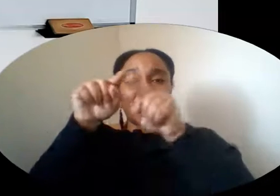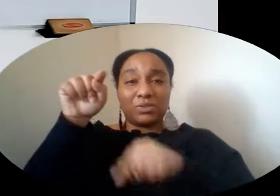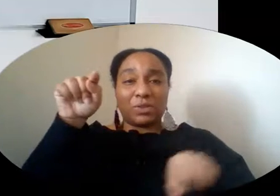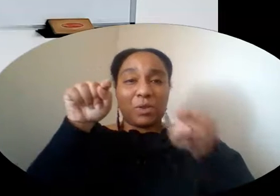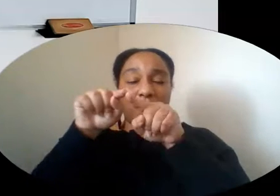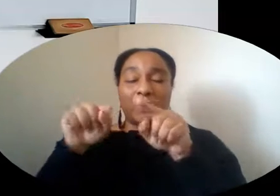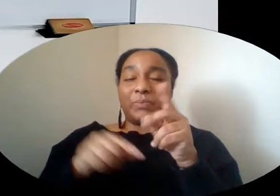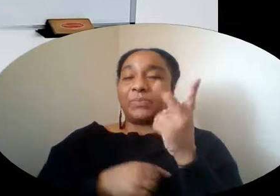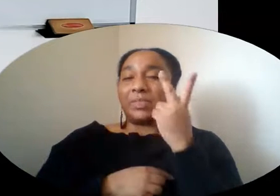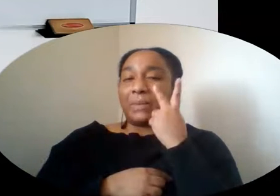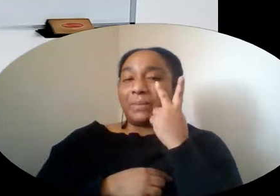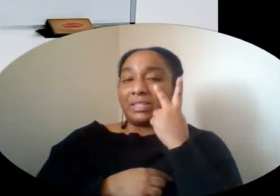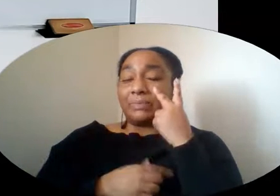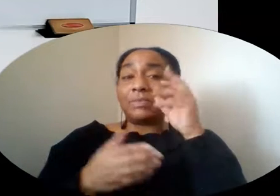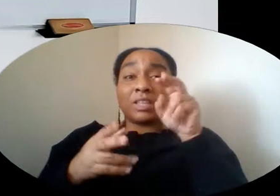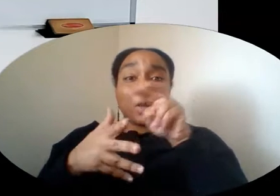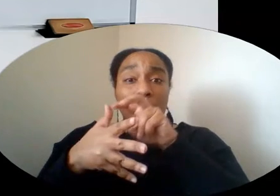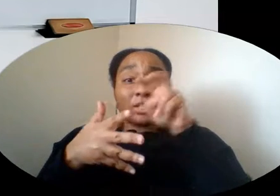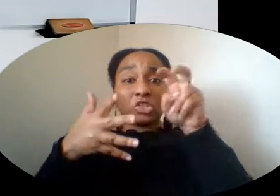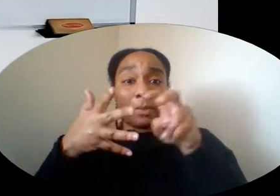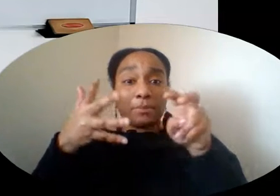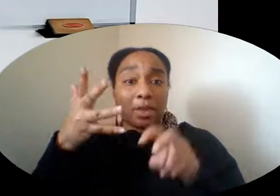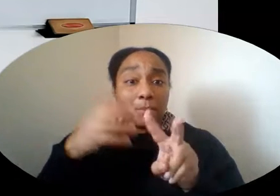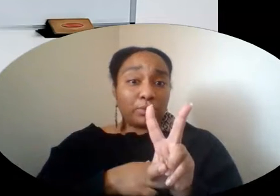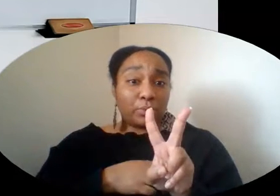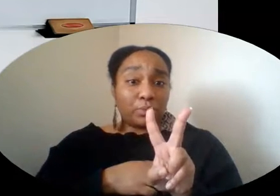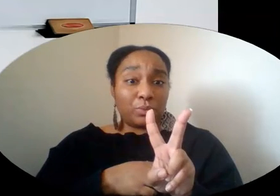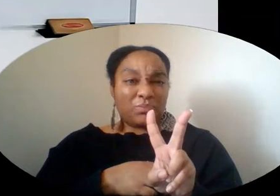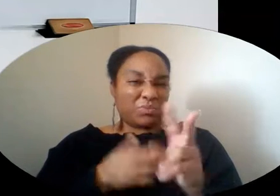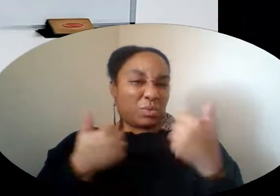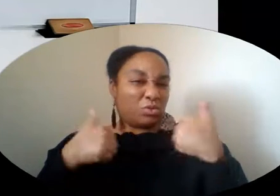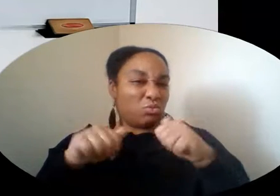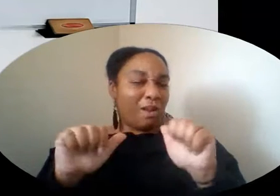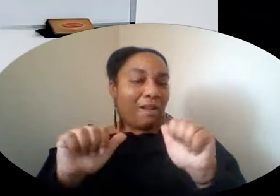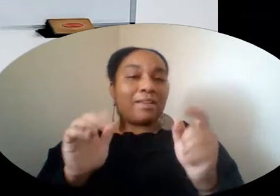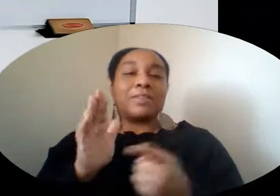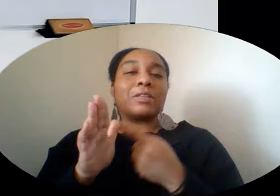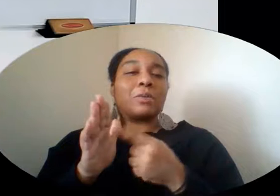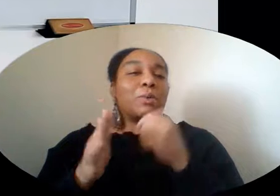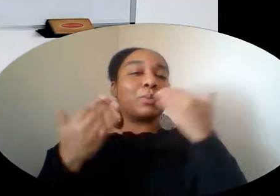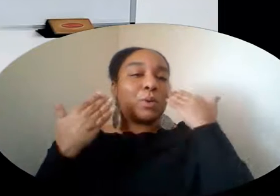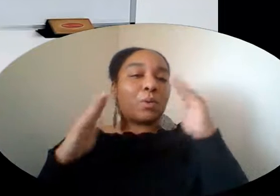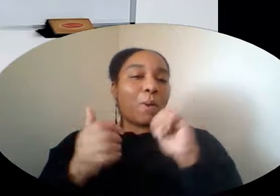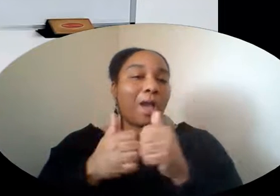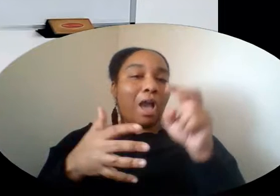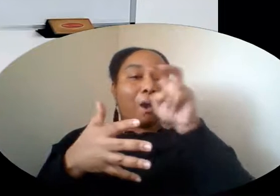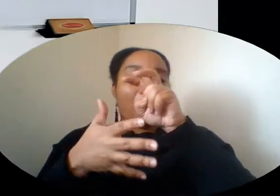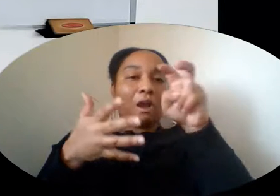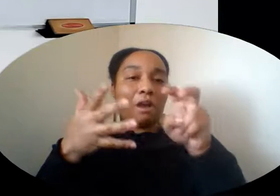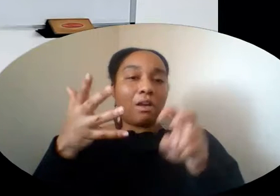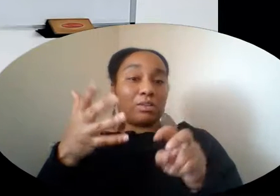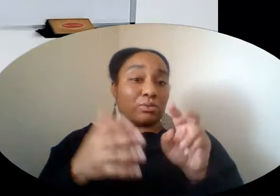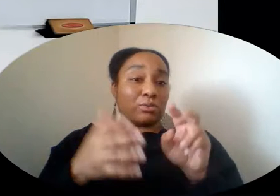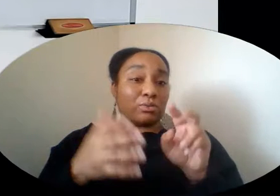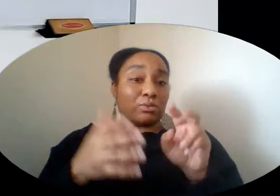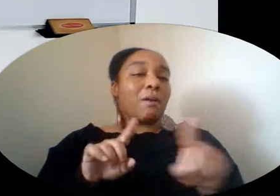see. Could we count them by 2s? We could try. Sometimes we don't always know how to count by 2s yet, but we can practice.